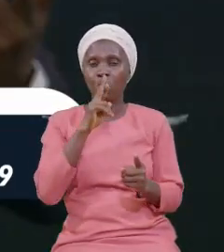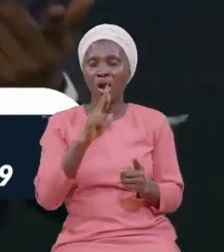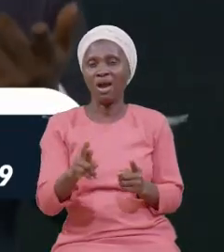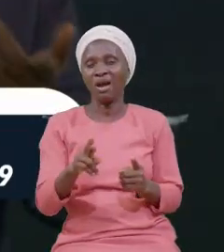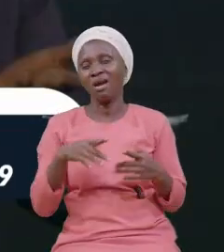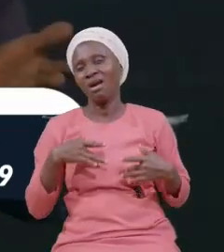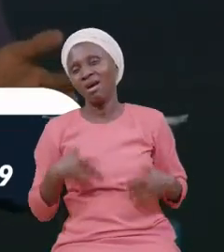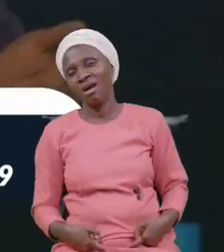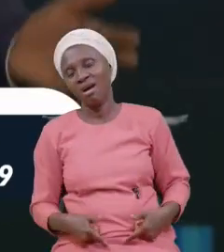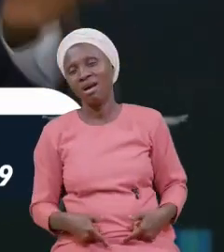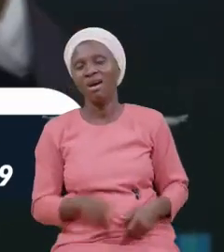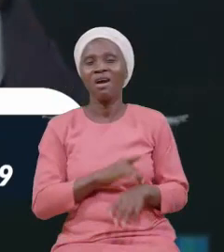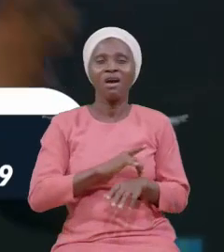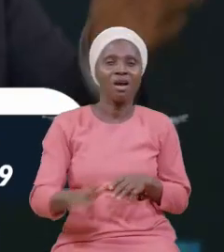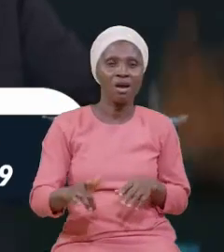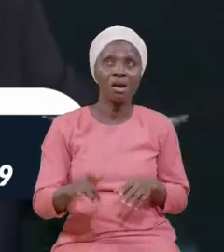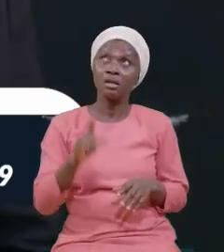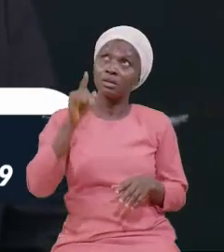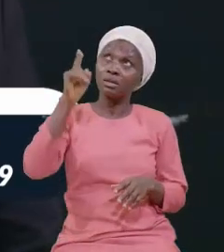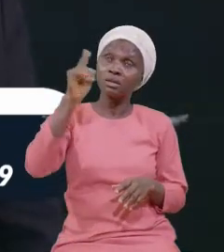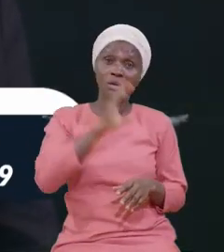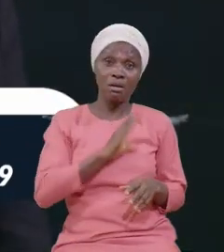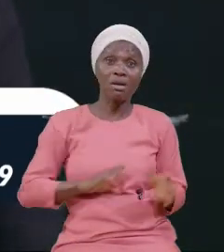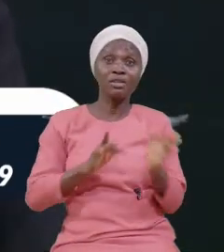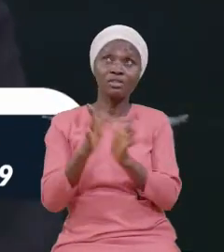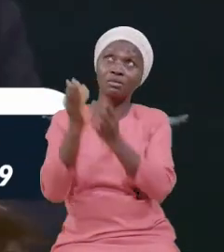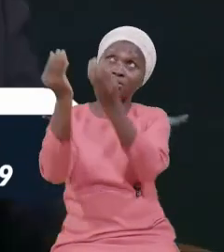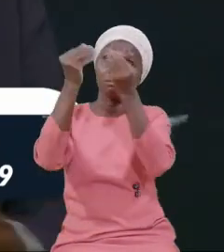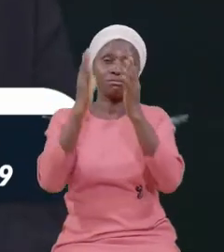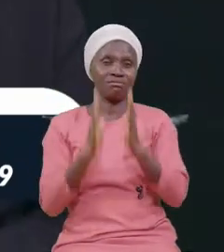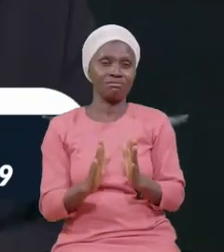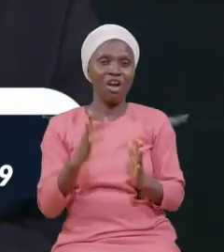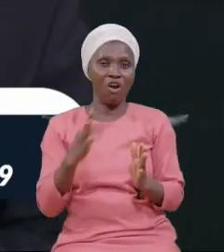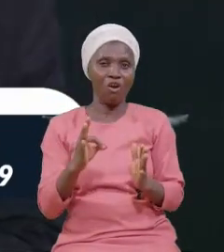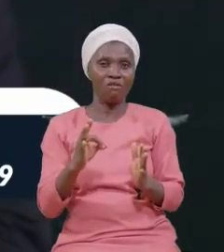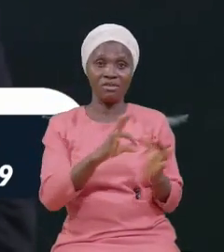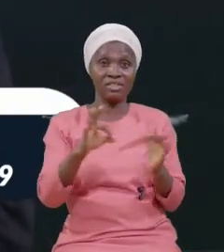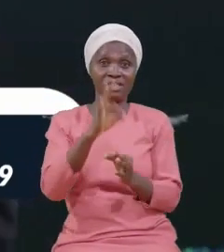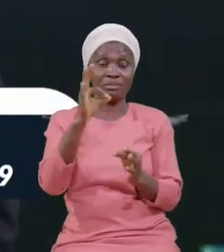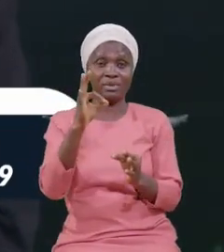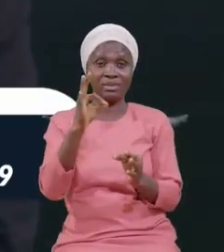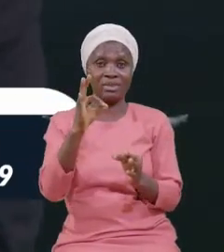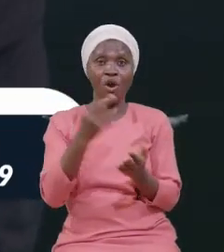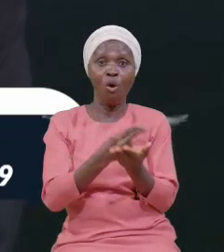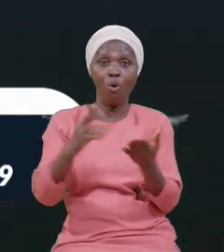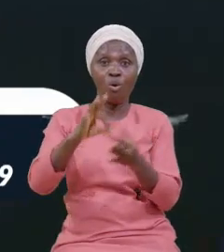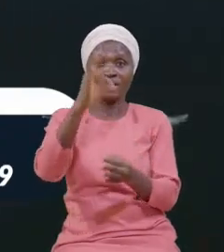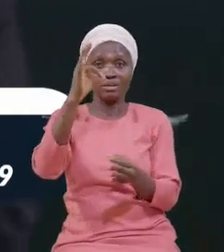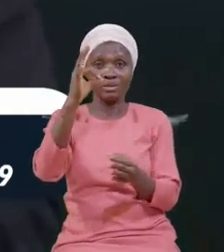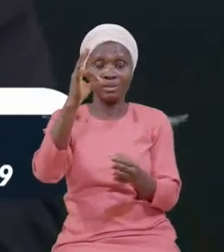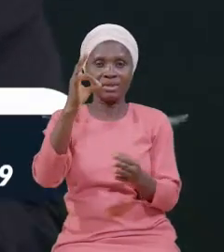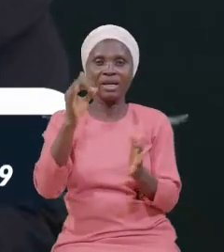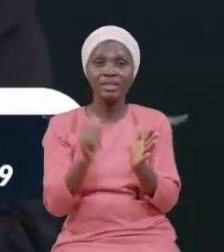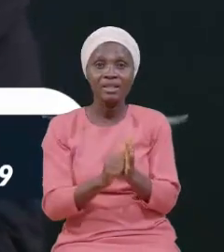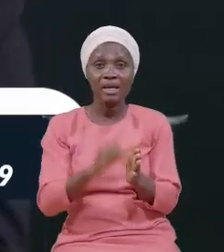Christ Jesus, is the giver of the Spirit, the Holy Spirit. And that's the Spirit